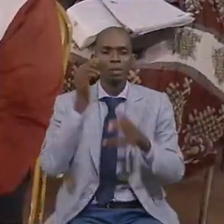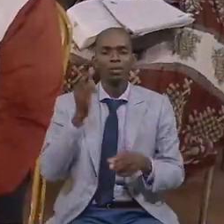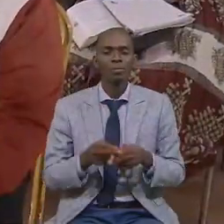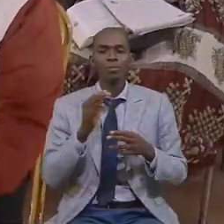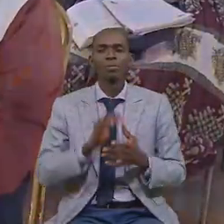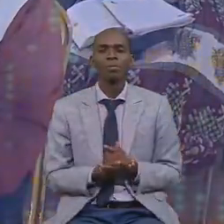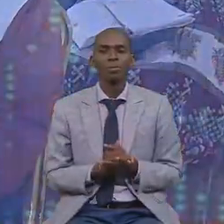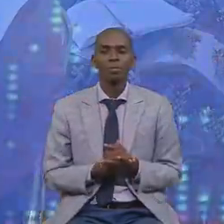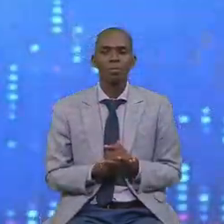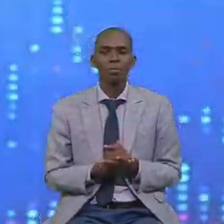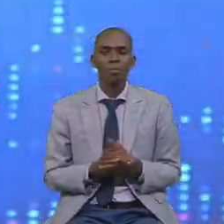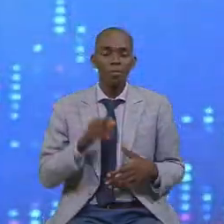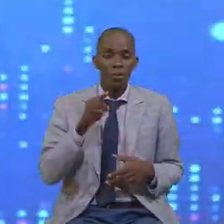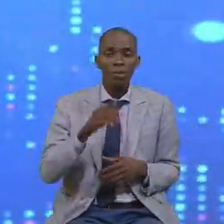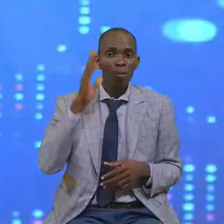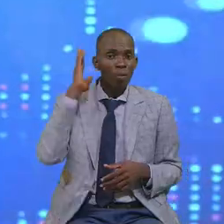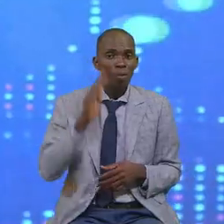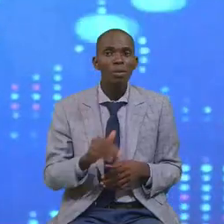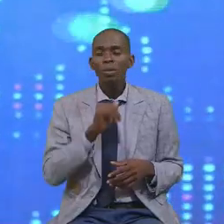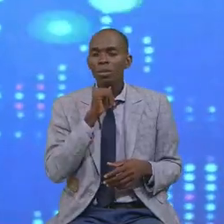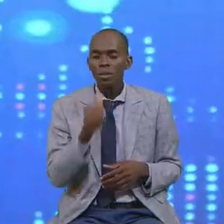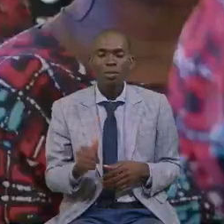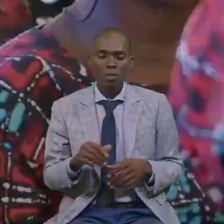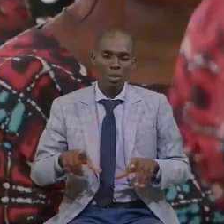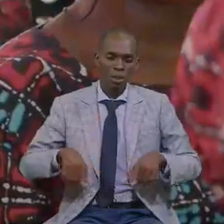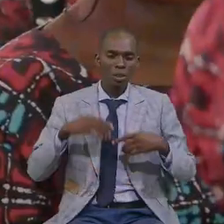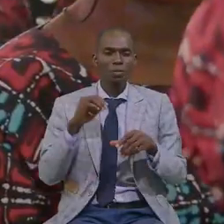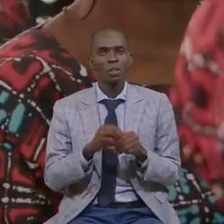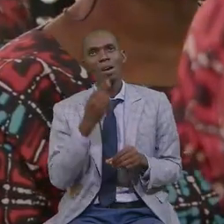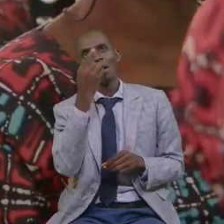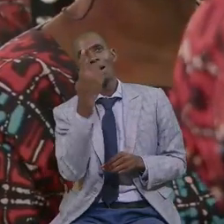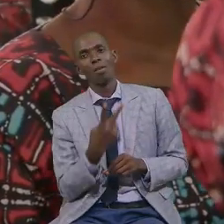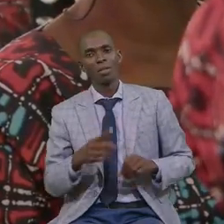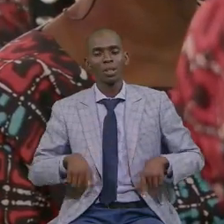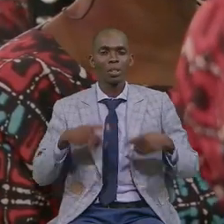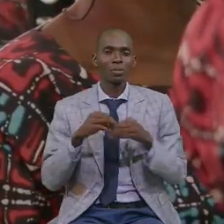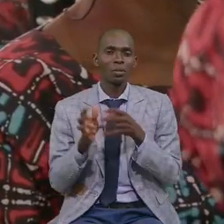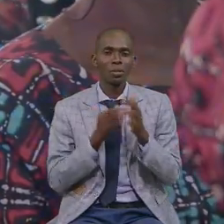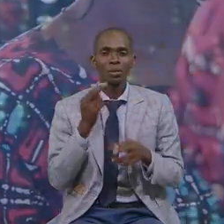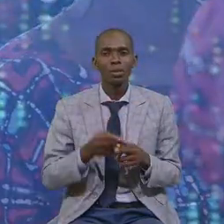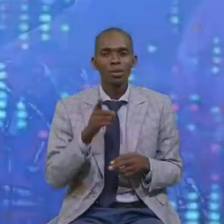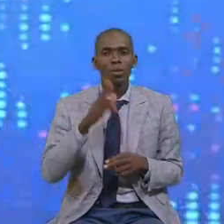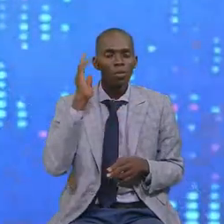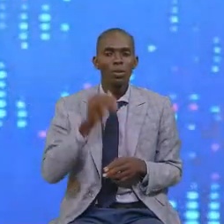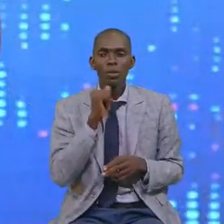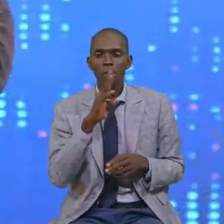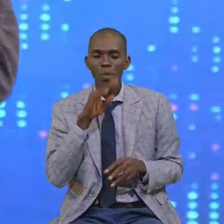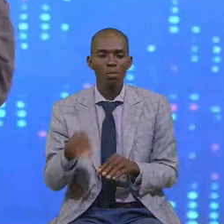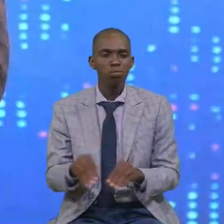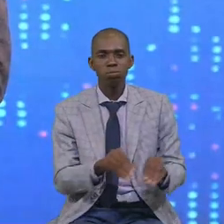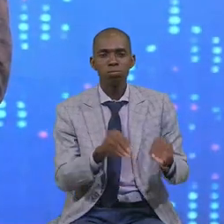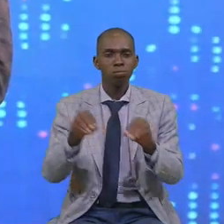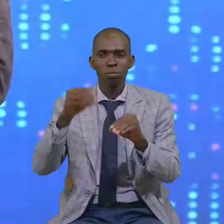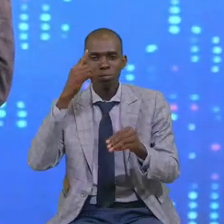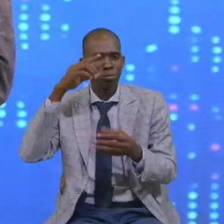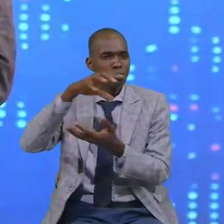You will not live in mediocrity. You will not be meandering about, not knowing what